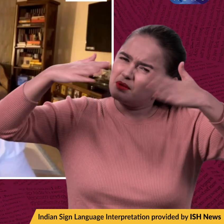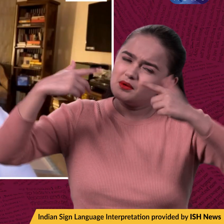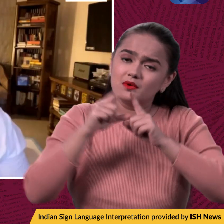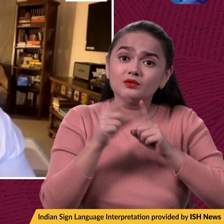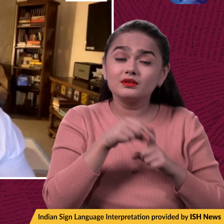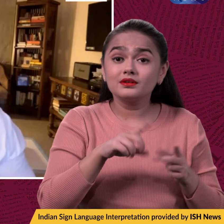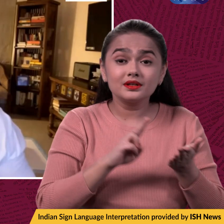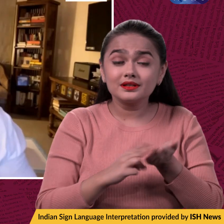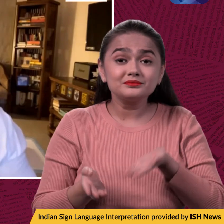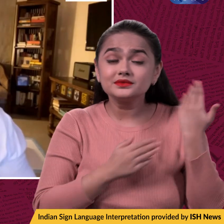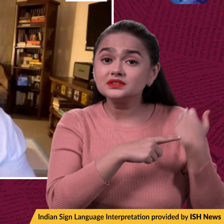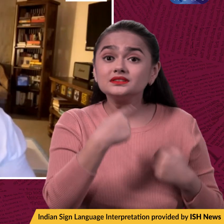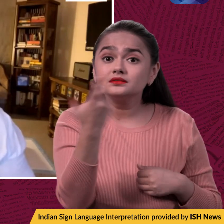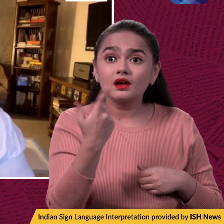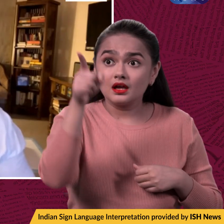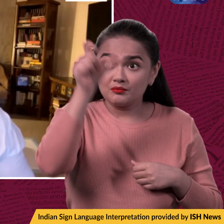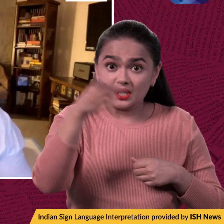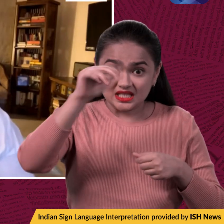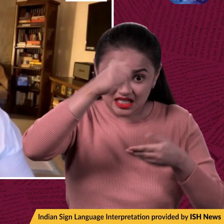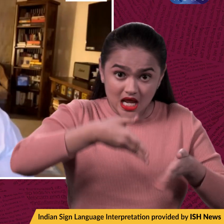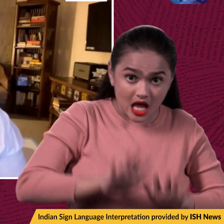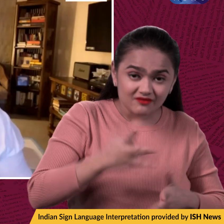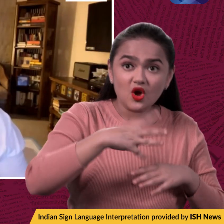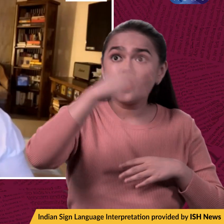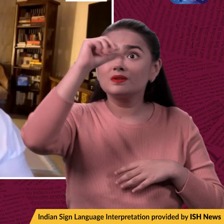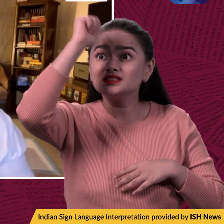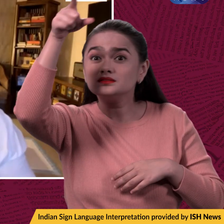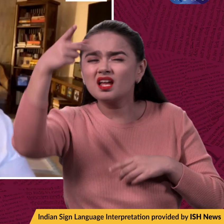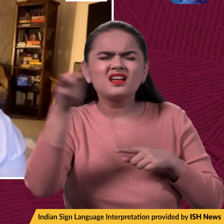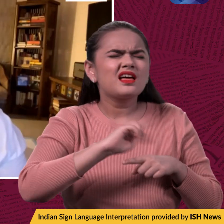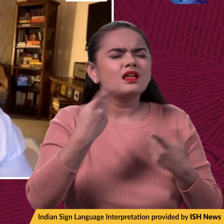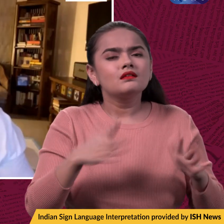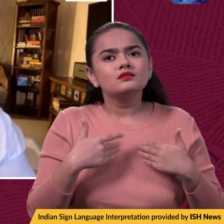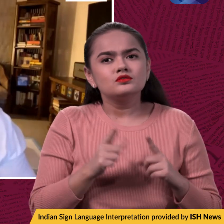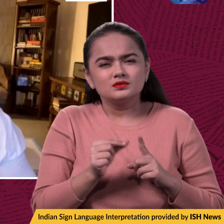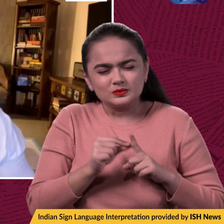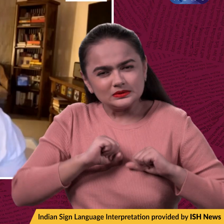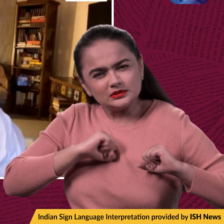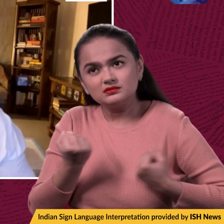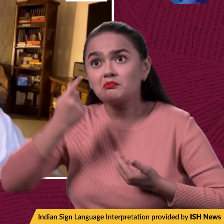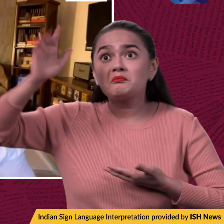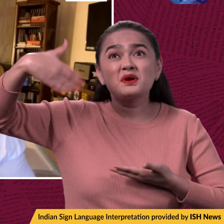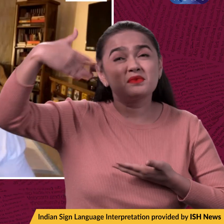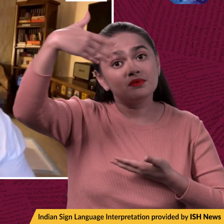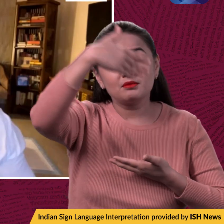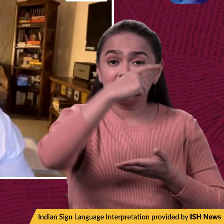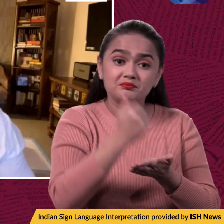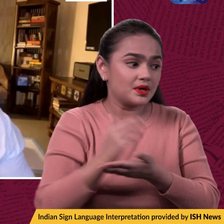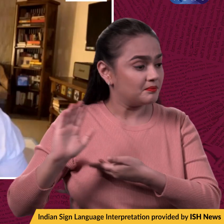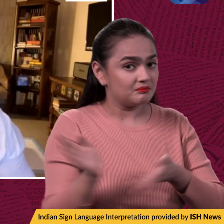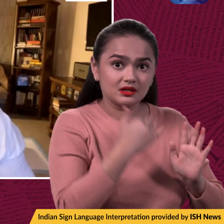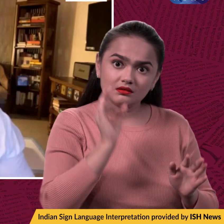banks. She said this irrespective of whether they're in India or outside the country. Nirmala Sitharaman said that while the government